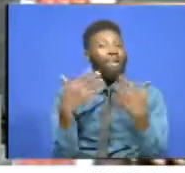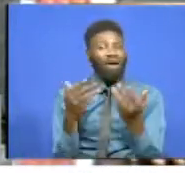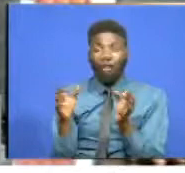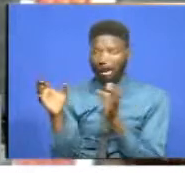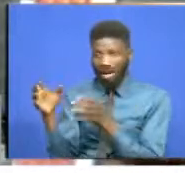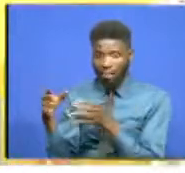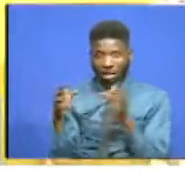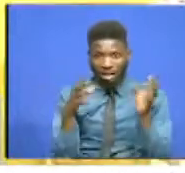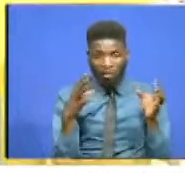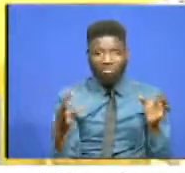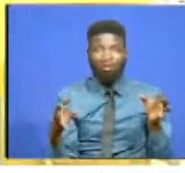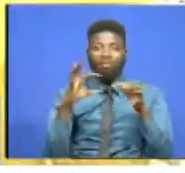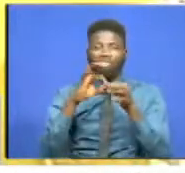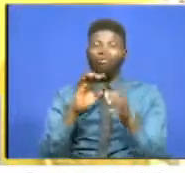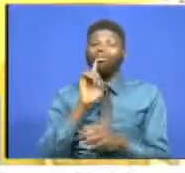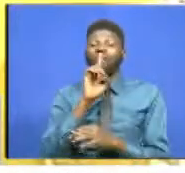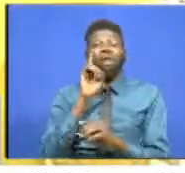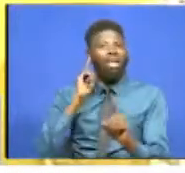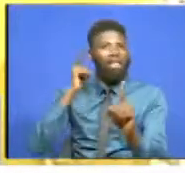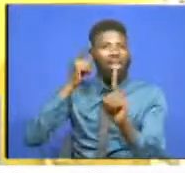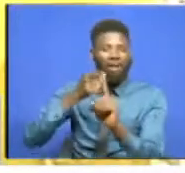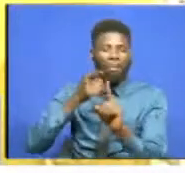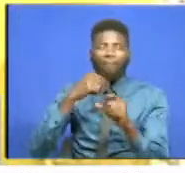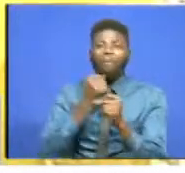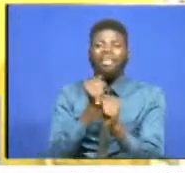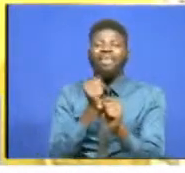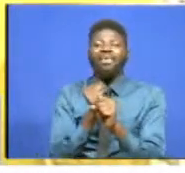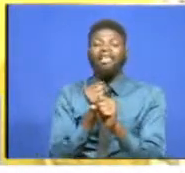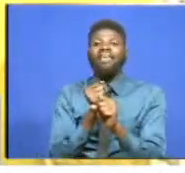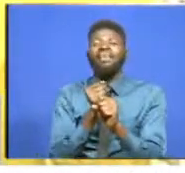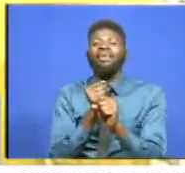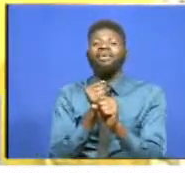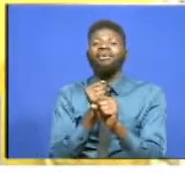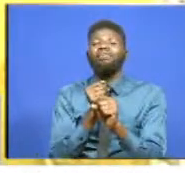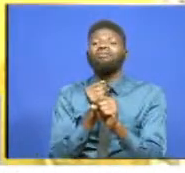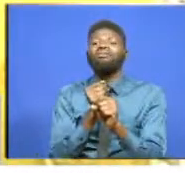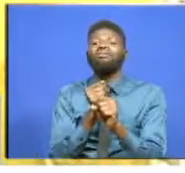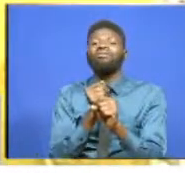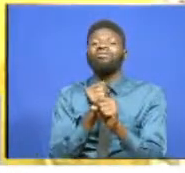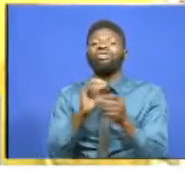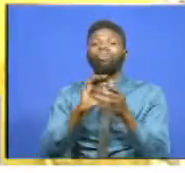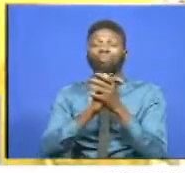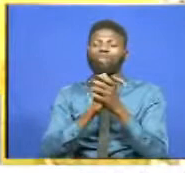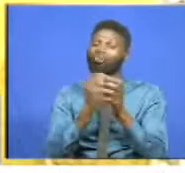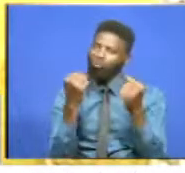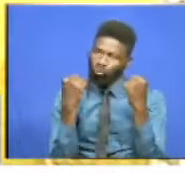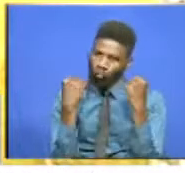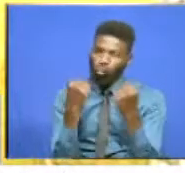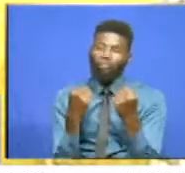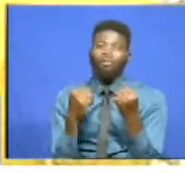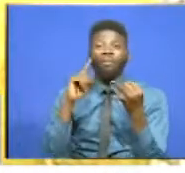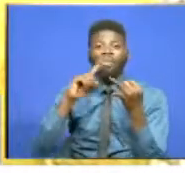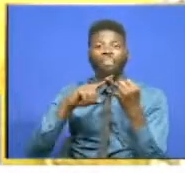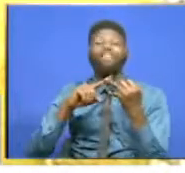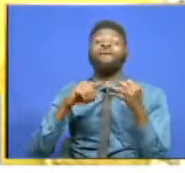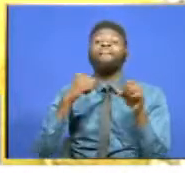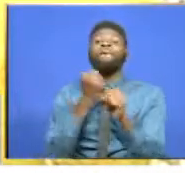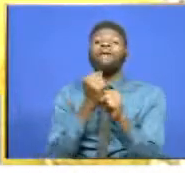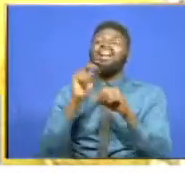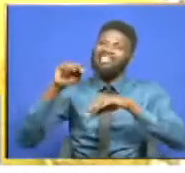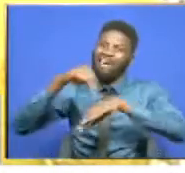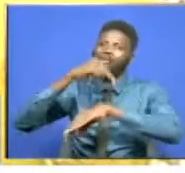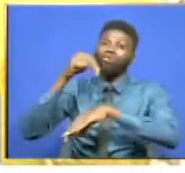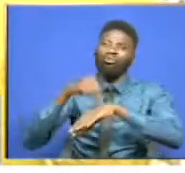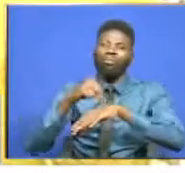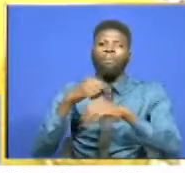nationalize the ruling party, let me say. First of all, to strengthen Jubilee, and secondly, to make it truly national, to bring all the other